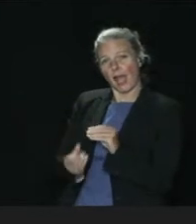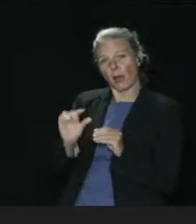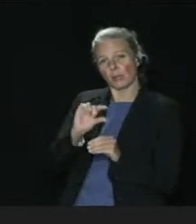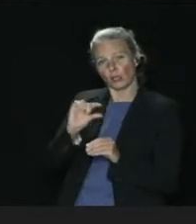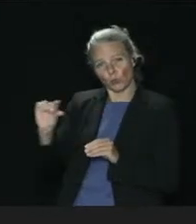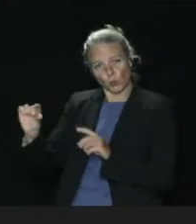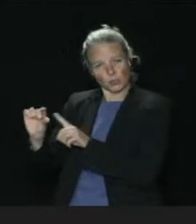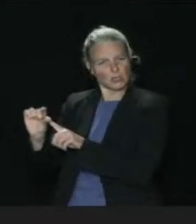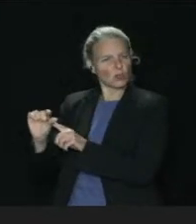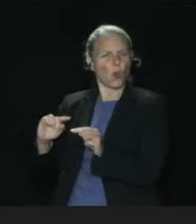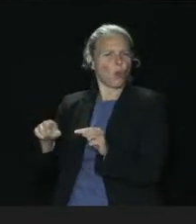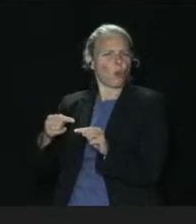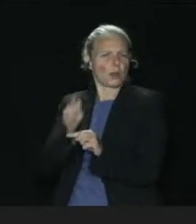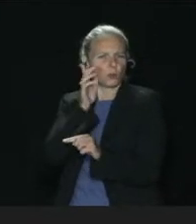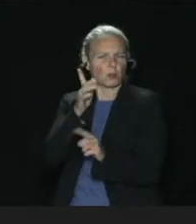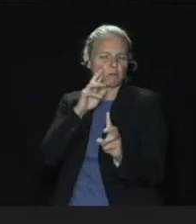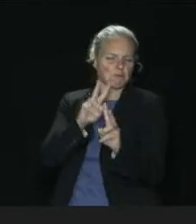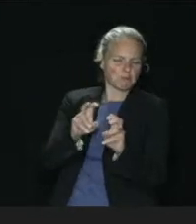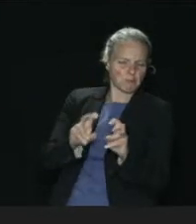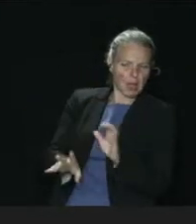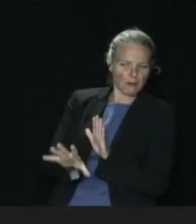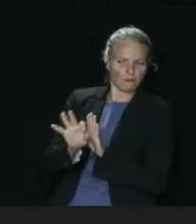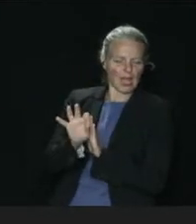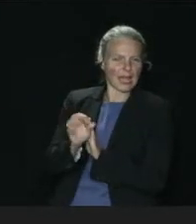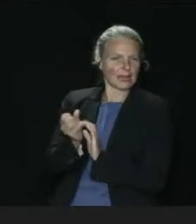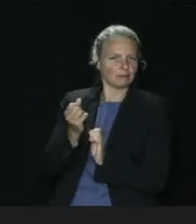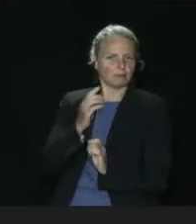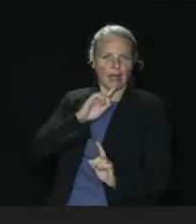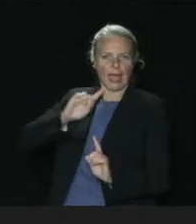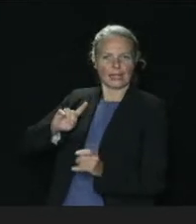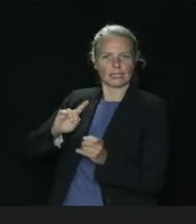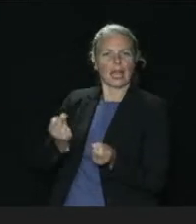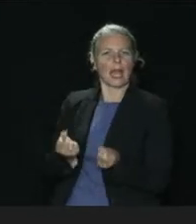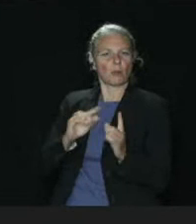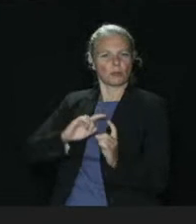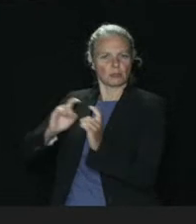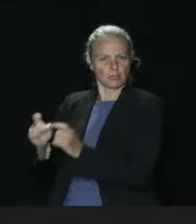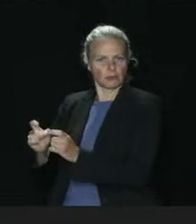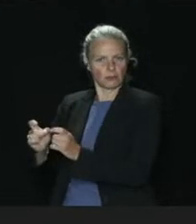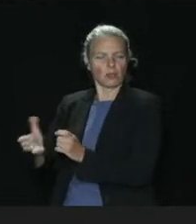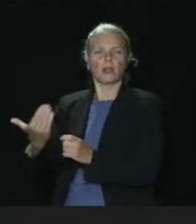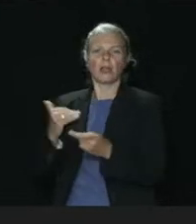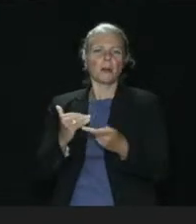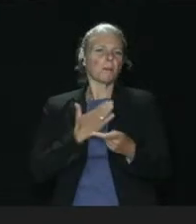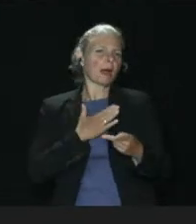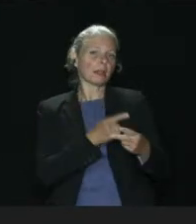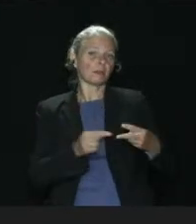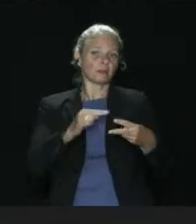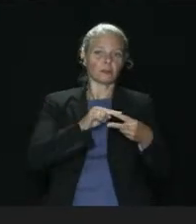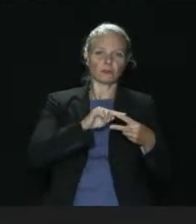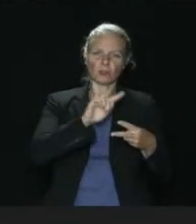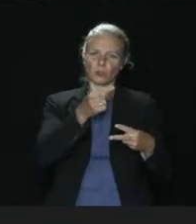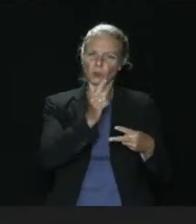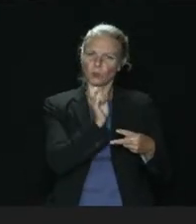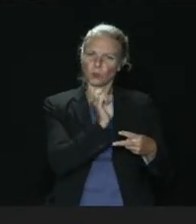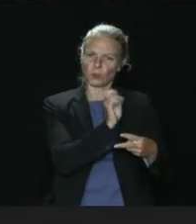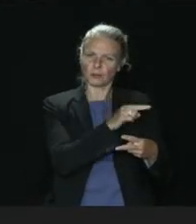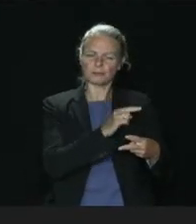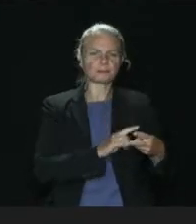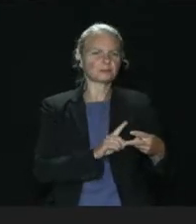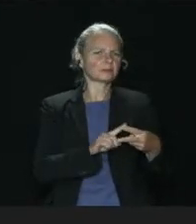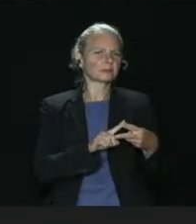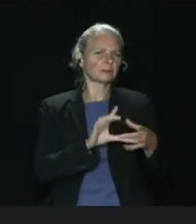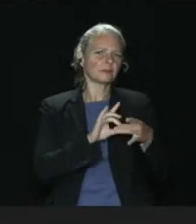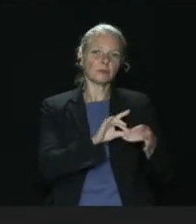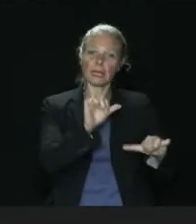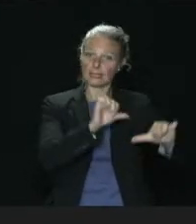wasn't clear, but I wanted to know in terms of scientific criteria, when will we be able to give the go-ahead